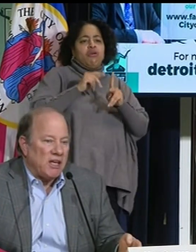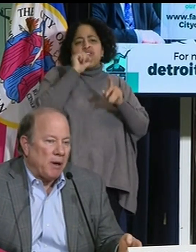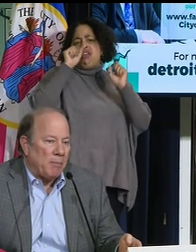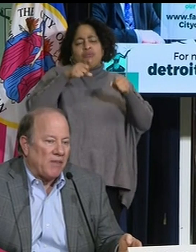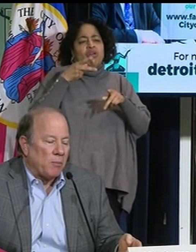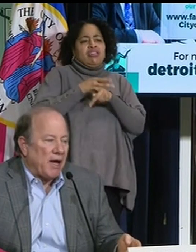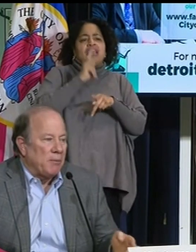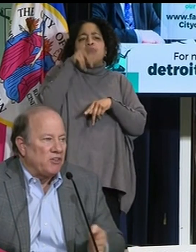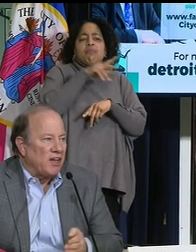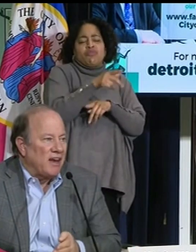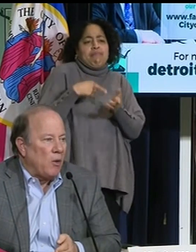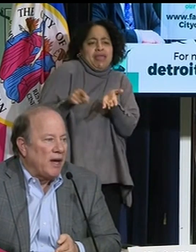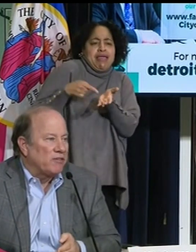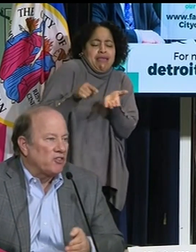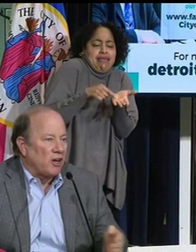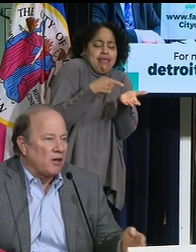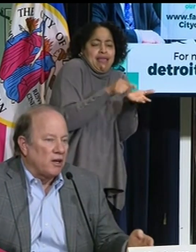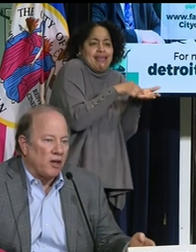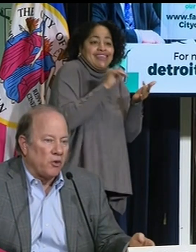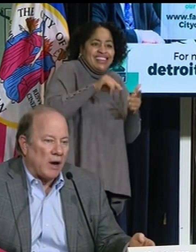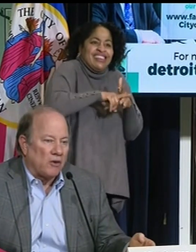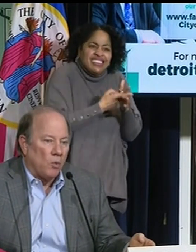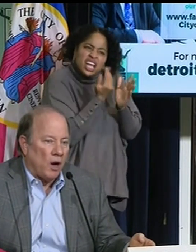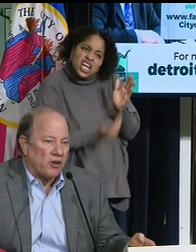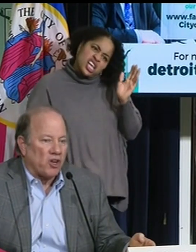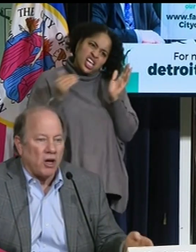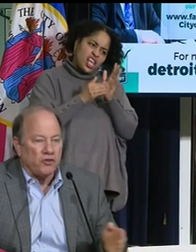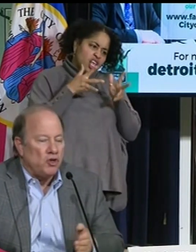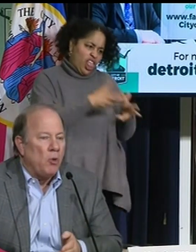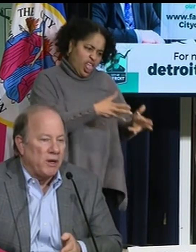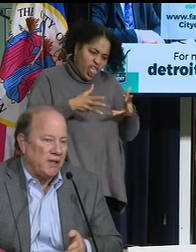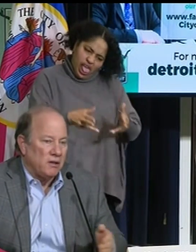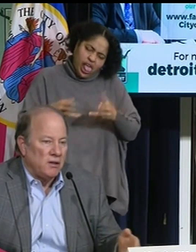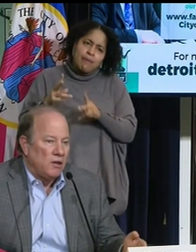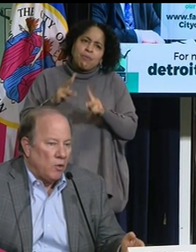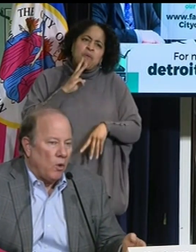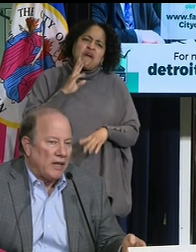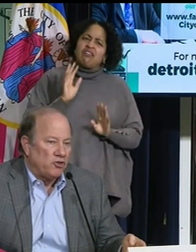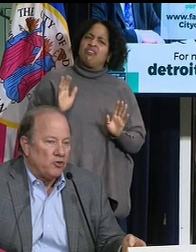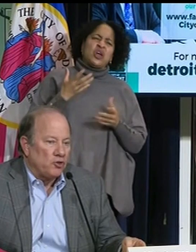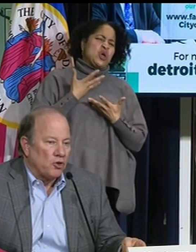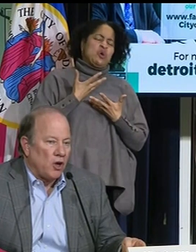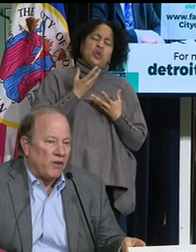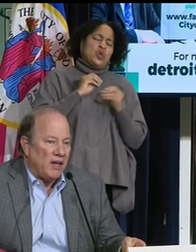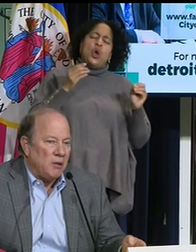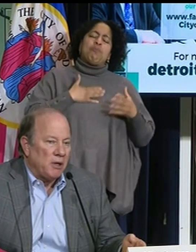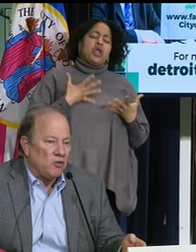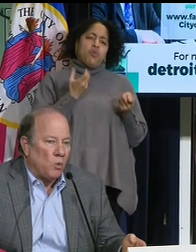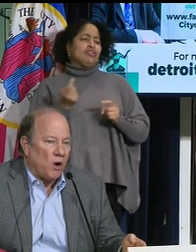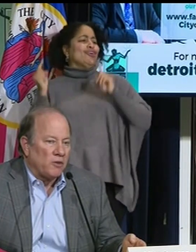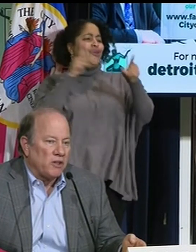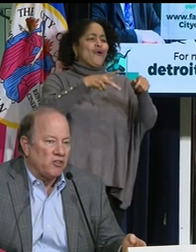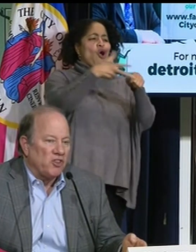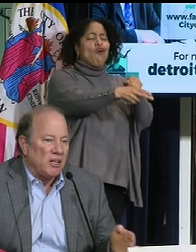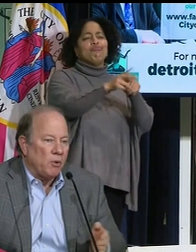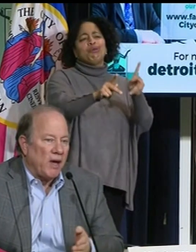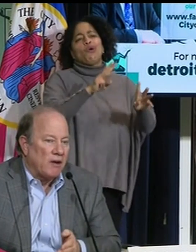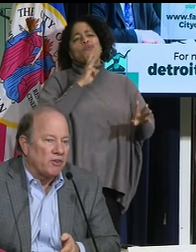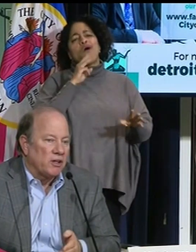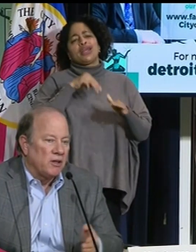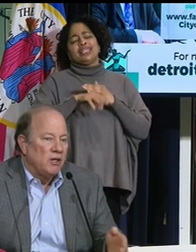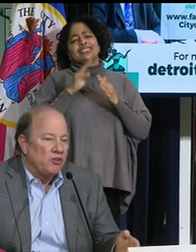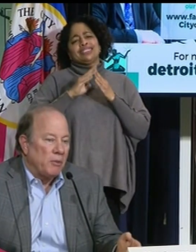able to keep up on their payments and now we have to start another round of water shutoffs. Nobody wants to turn off anybody's water in this city,